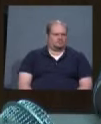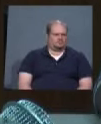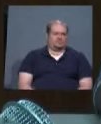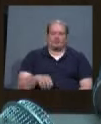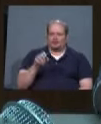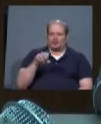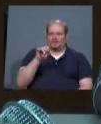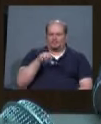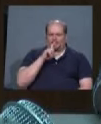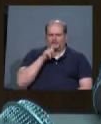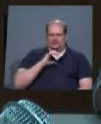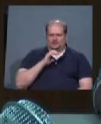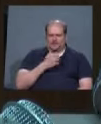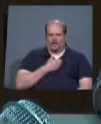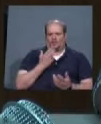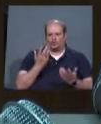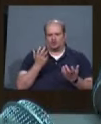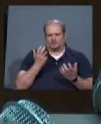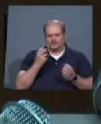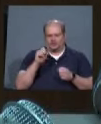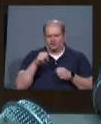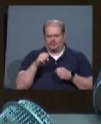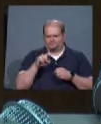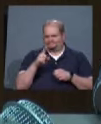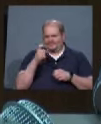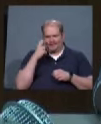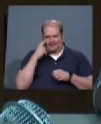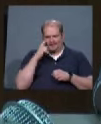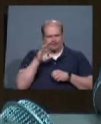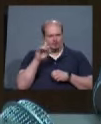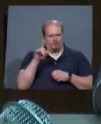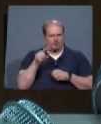Yes, ma'am, that's our desire.